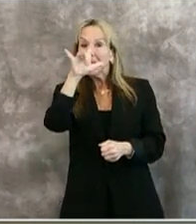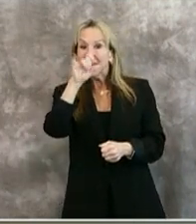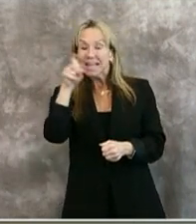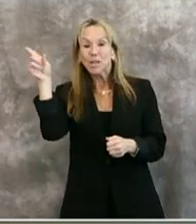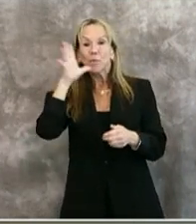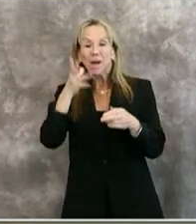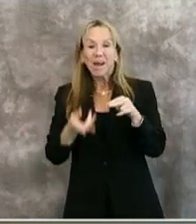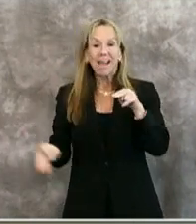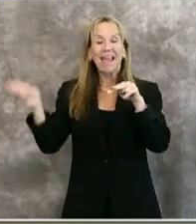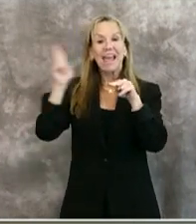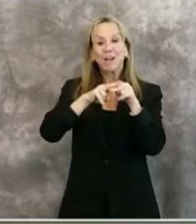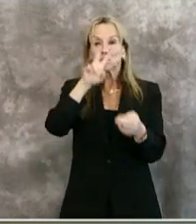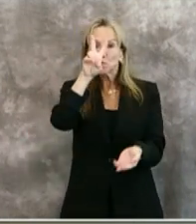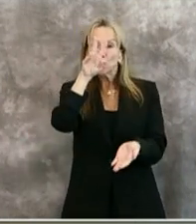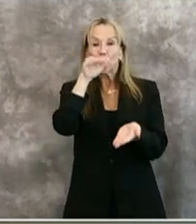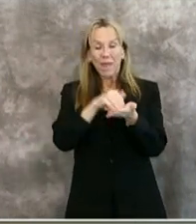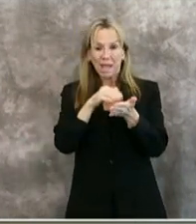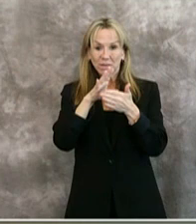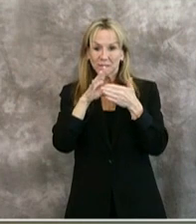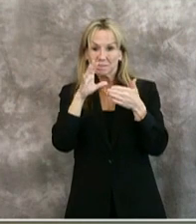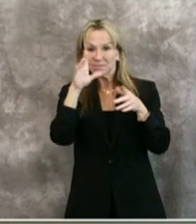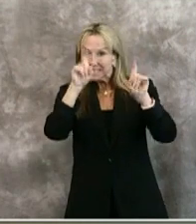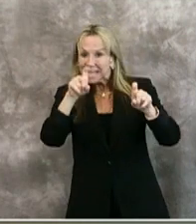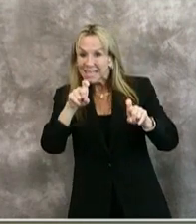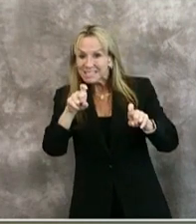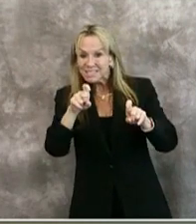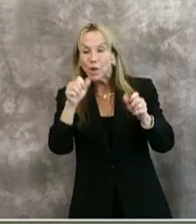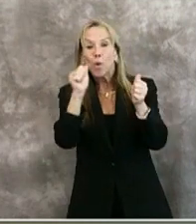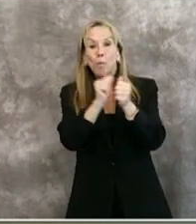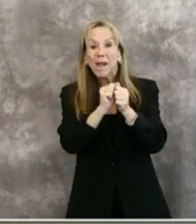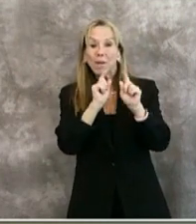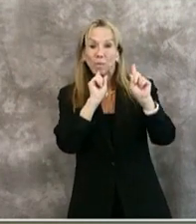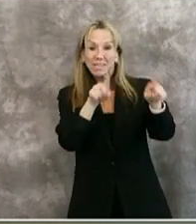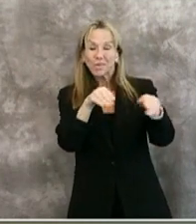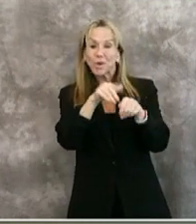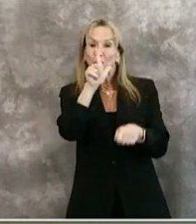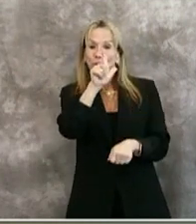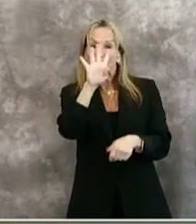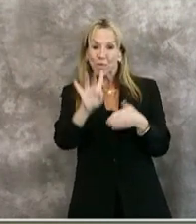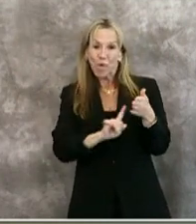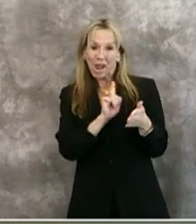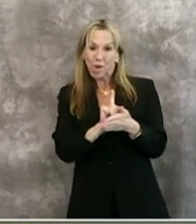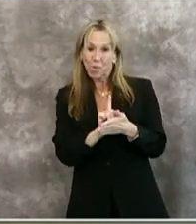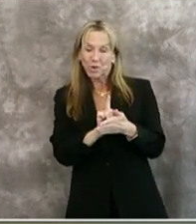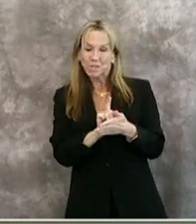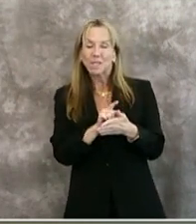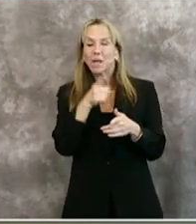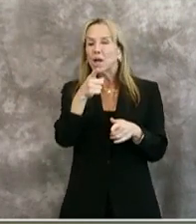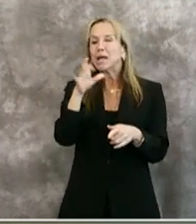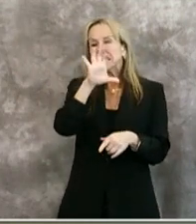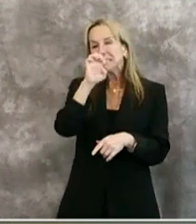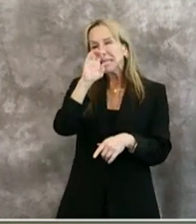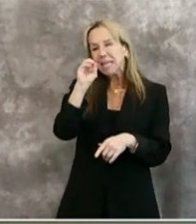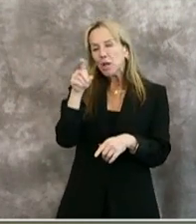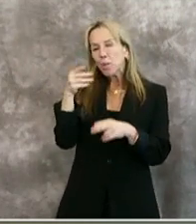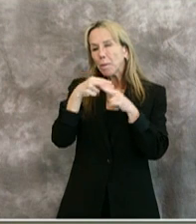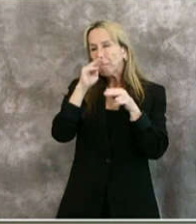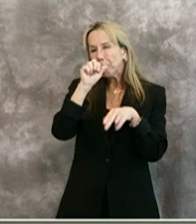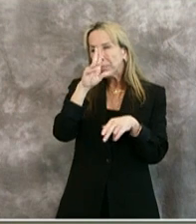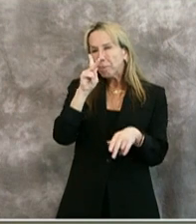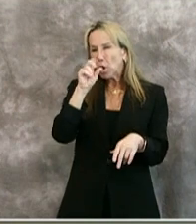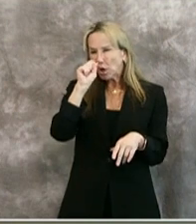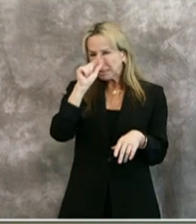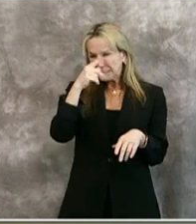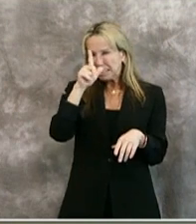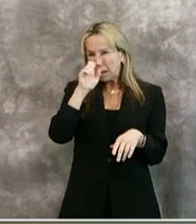2,000 tests a day with a 24-hour turnaround, and you'll hear from their CEO, Mark Stapley, in a few minutes about this arrangement and what they're